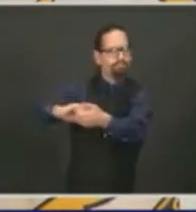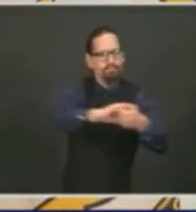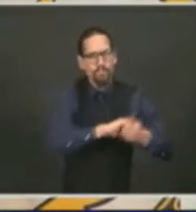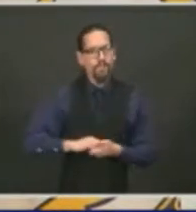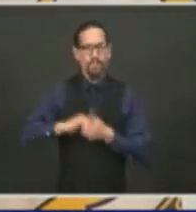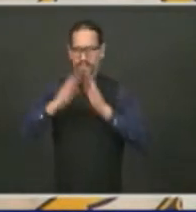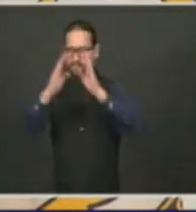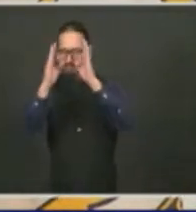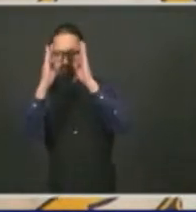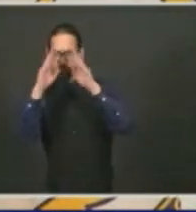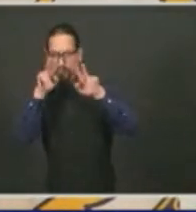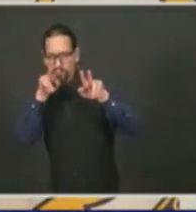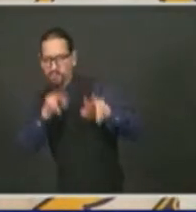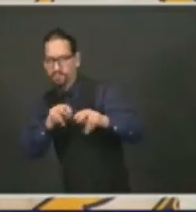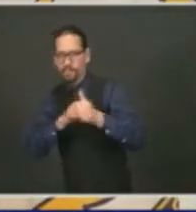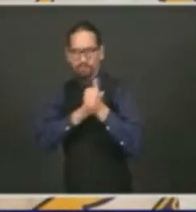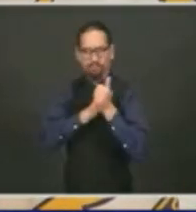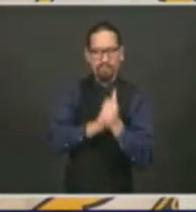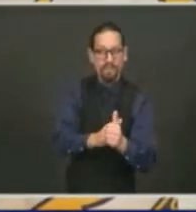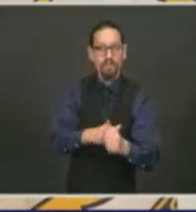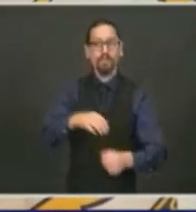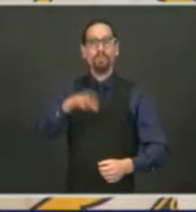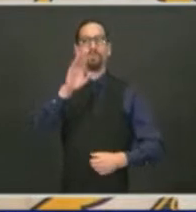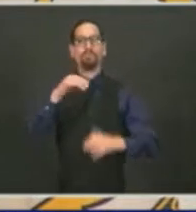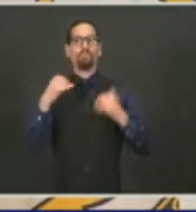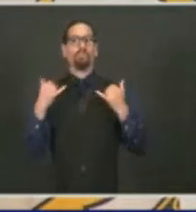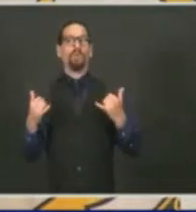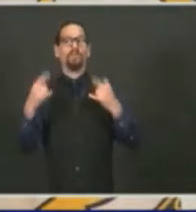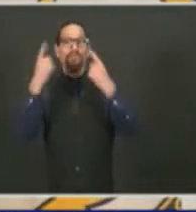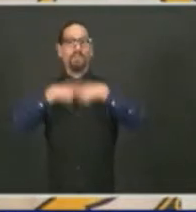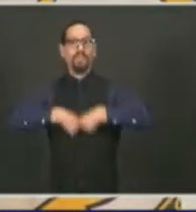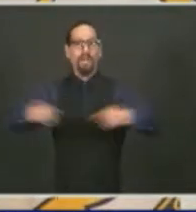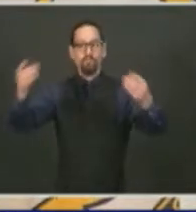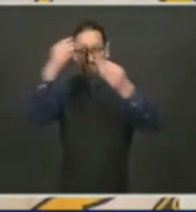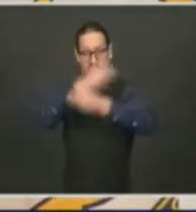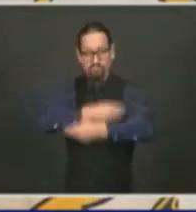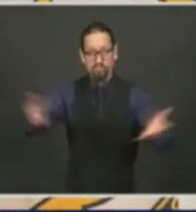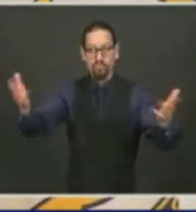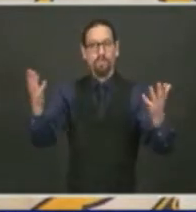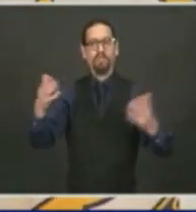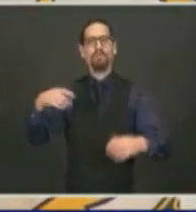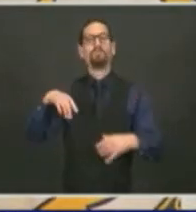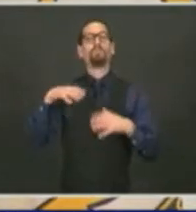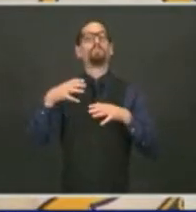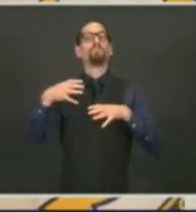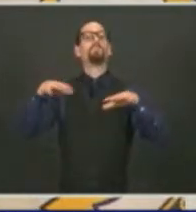that the pause will end on Monday. The pause will end on Monday.